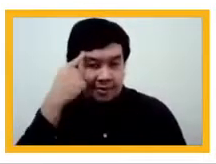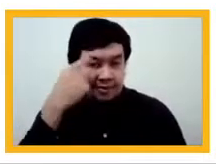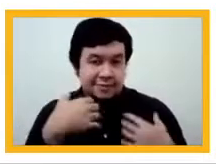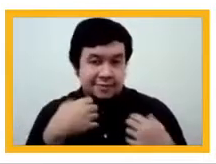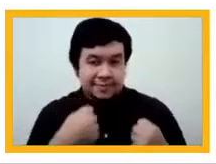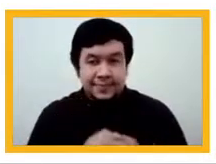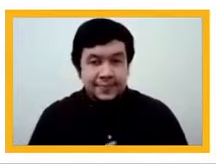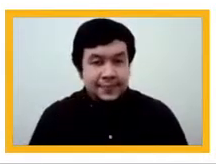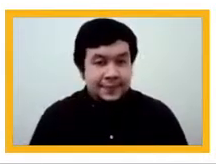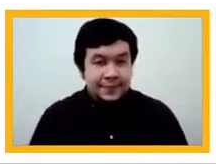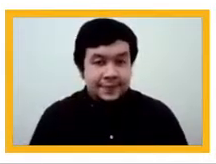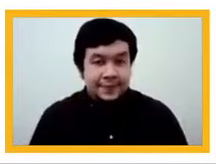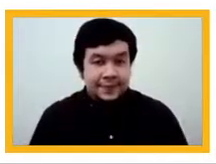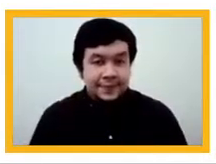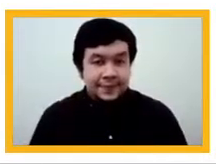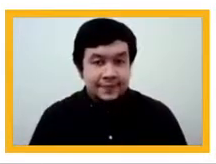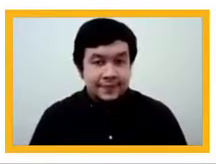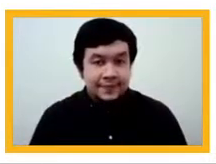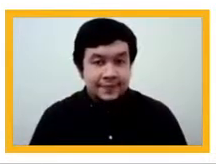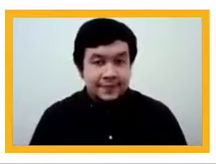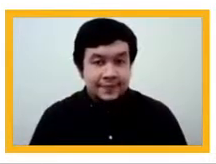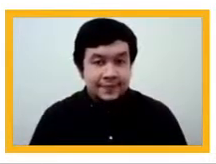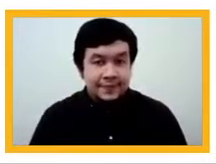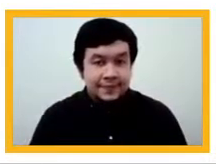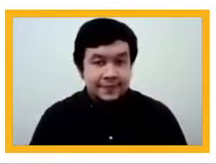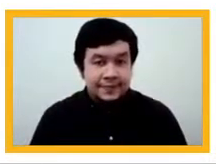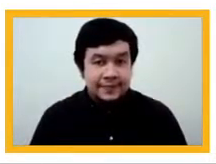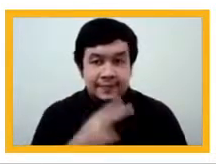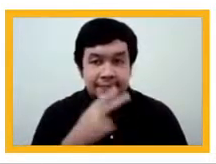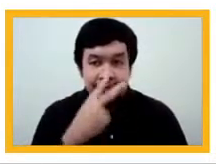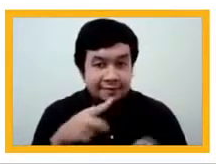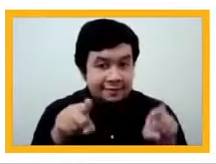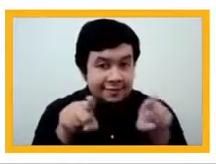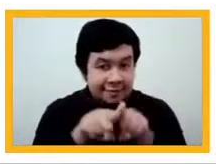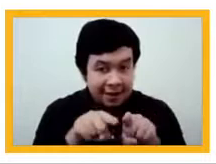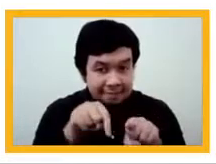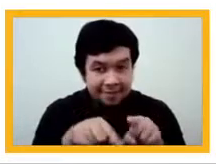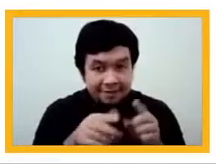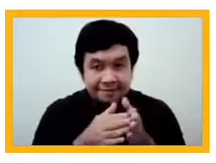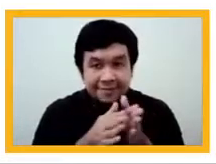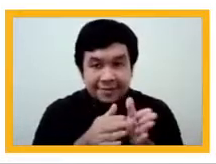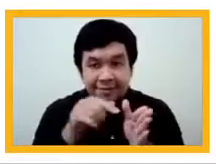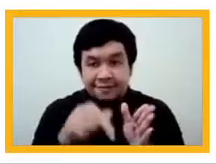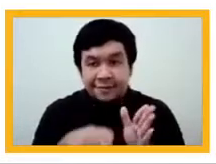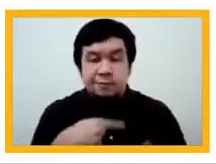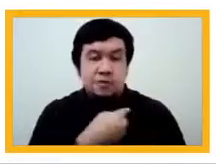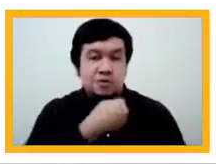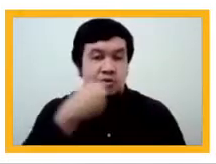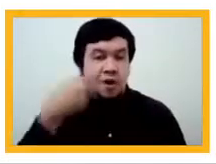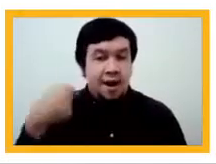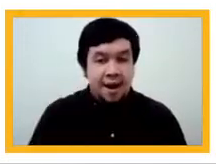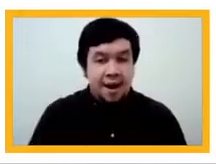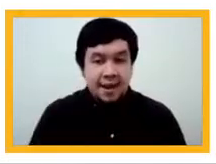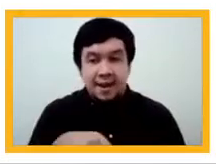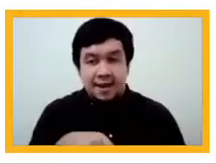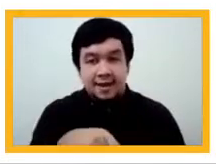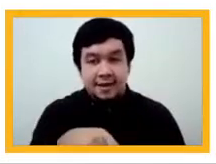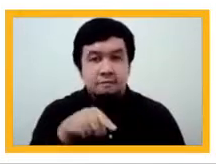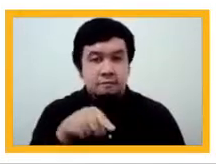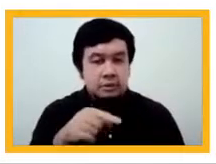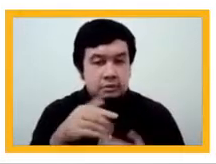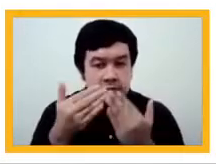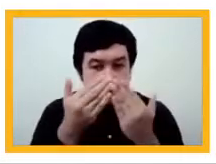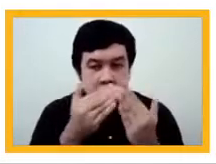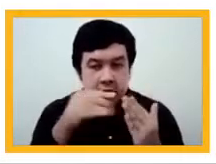And it's the same story in China. This is a study by Professor Ma Yongxiang from